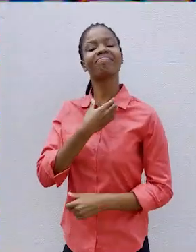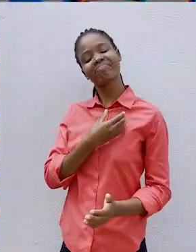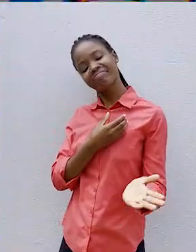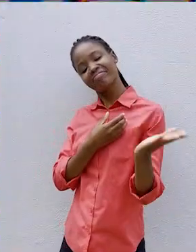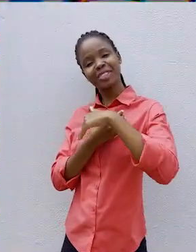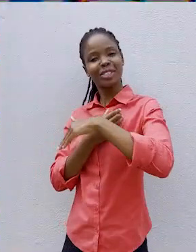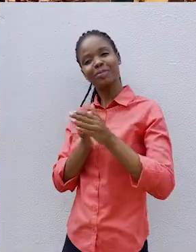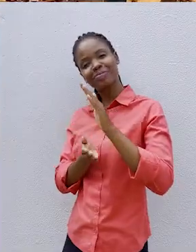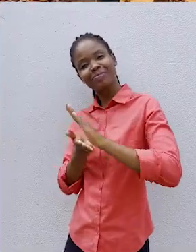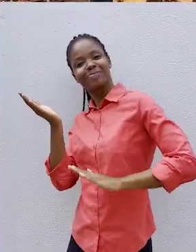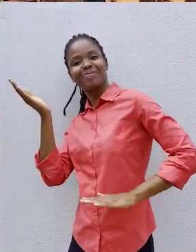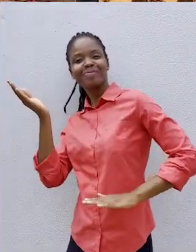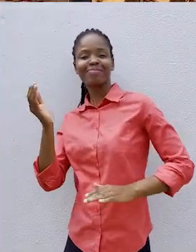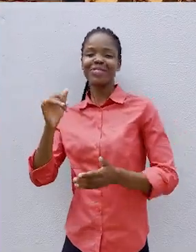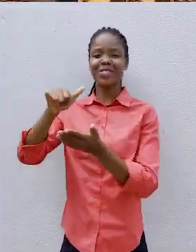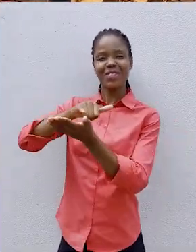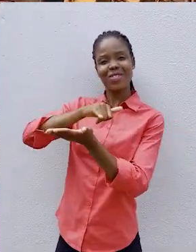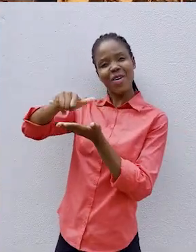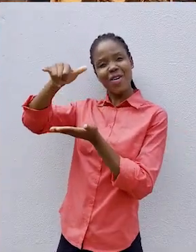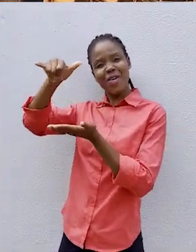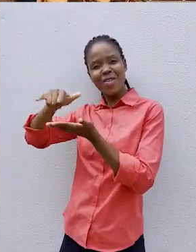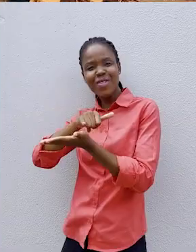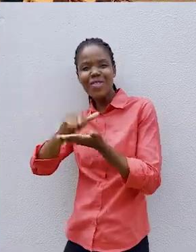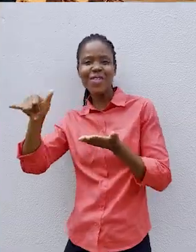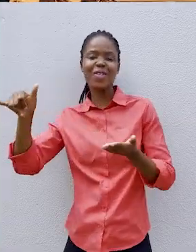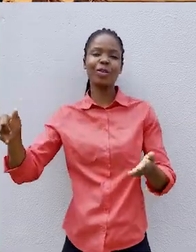Apple. Let's go.